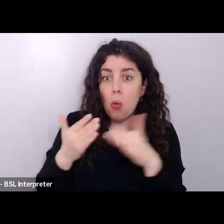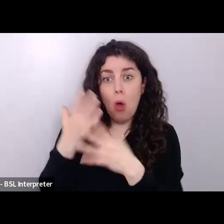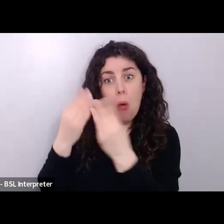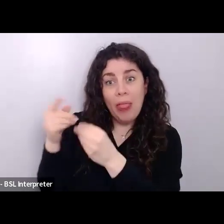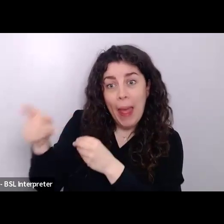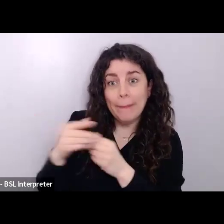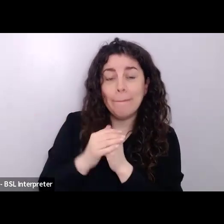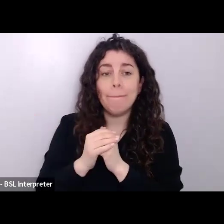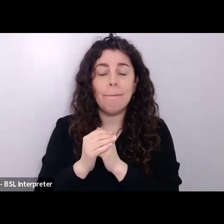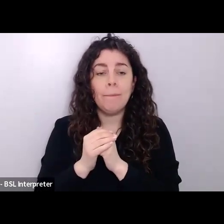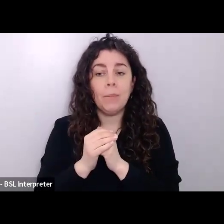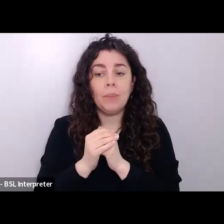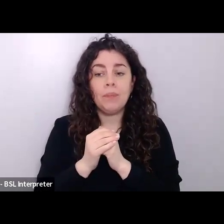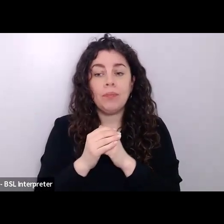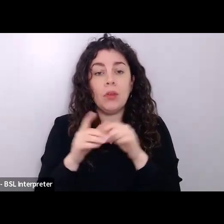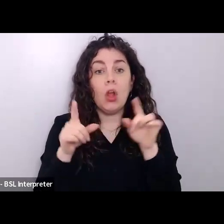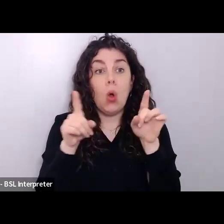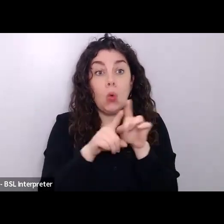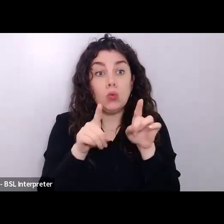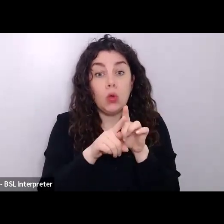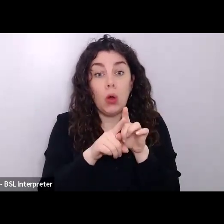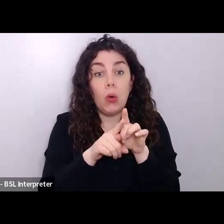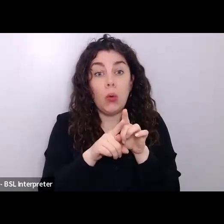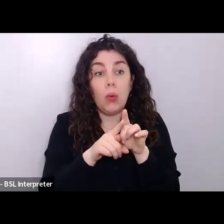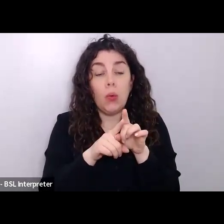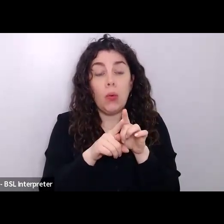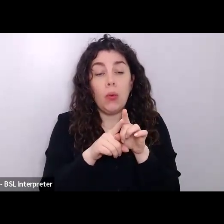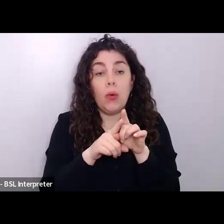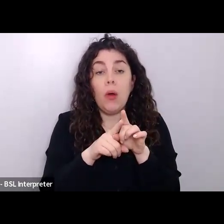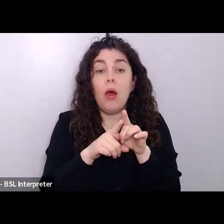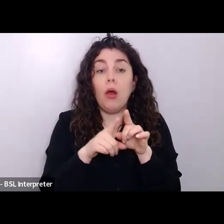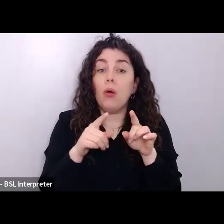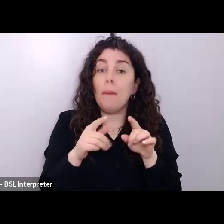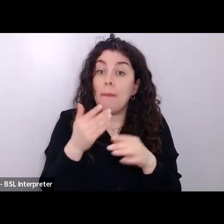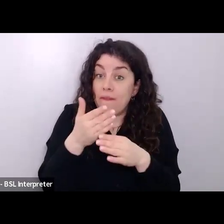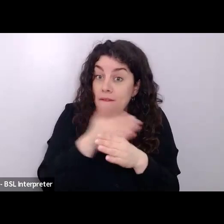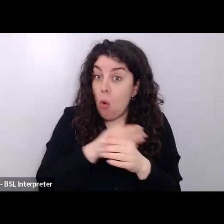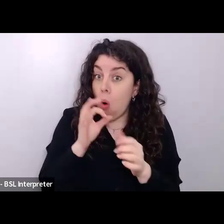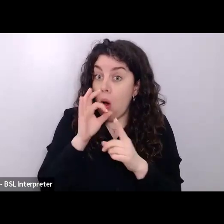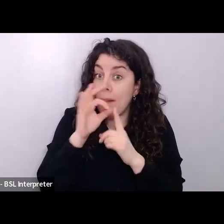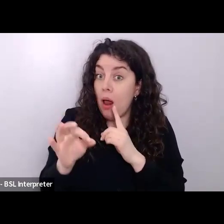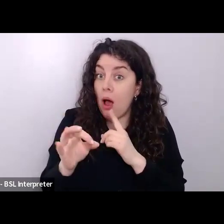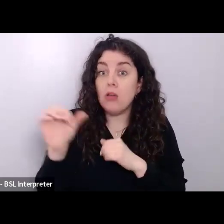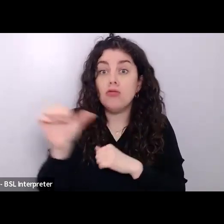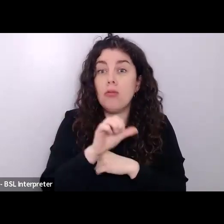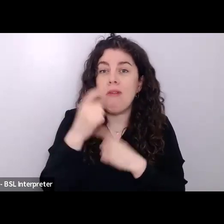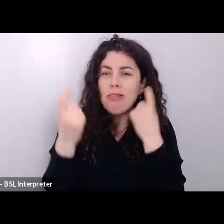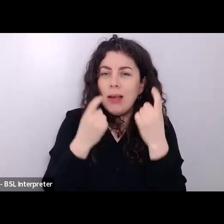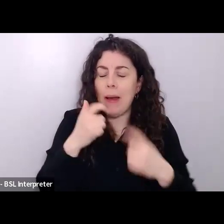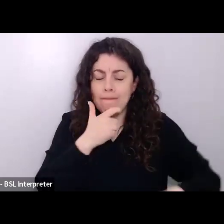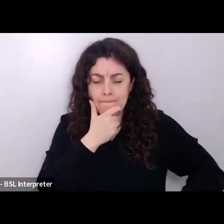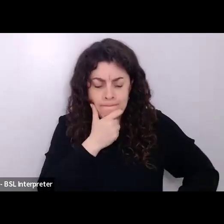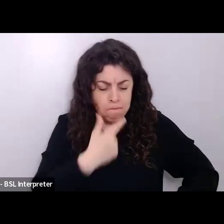You should always spend a bit of time before you apply for a role thinking about barriers that you